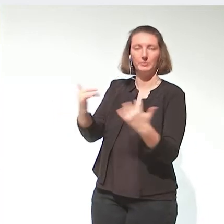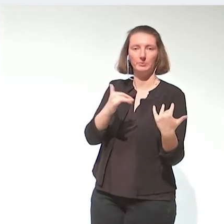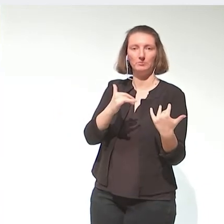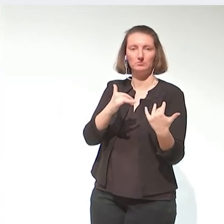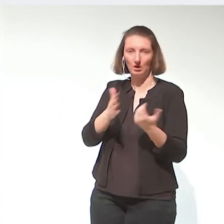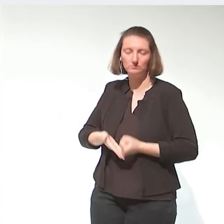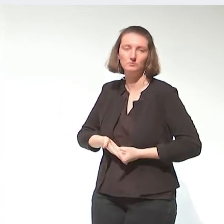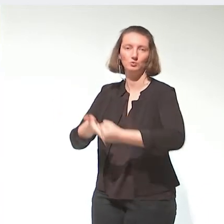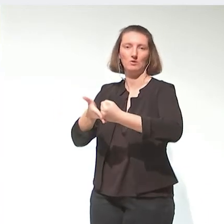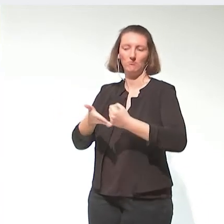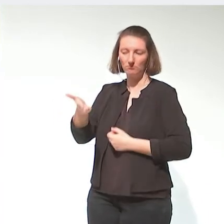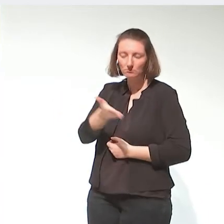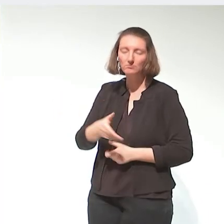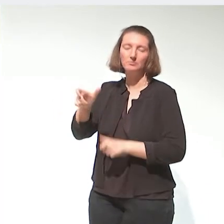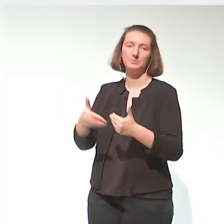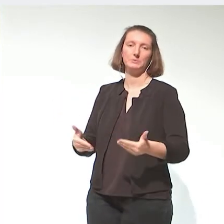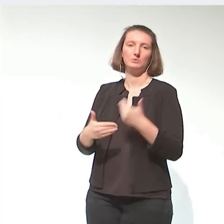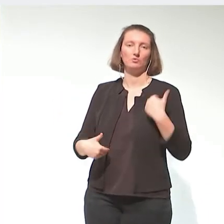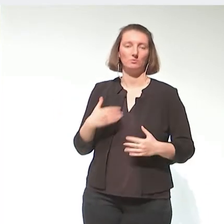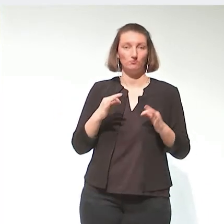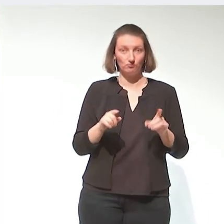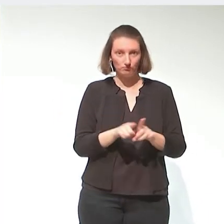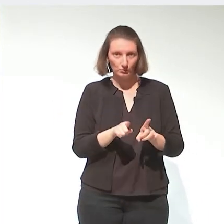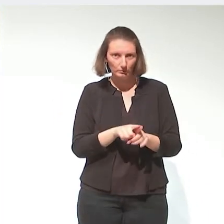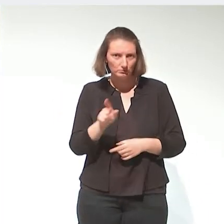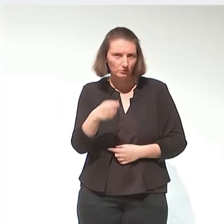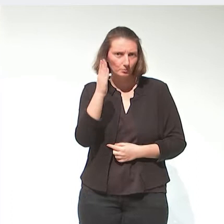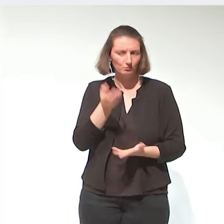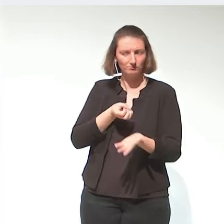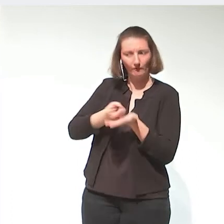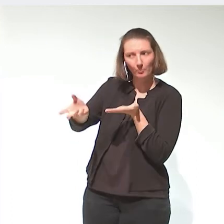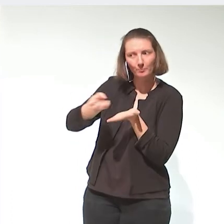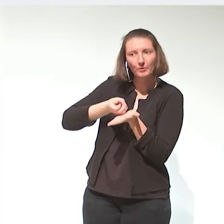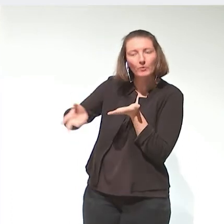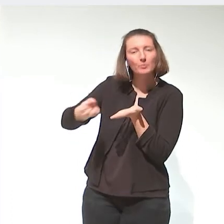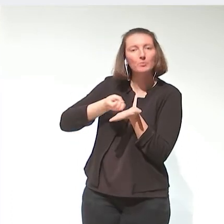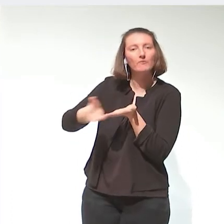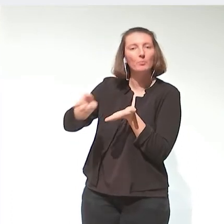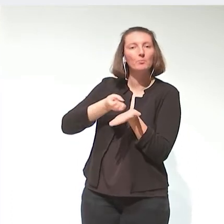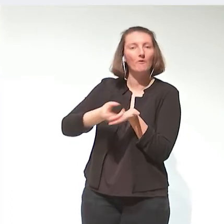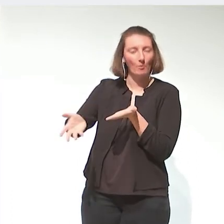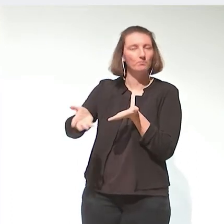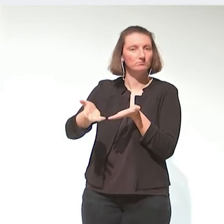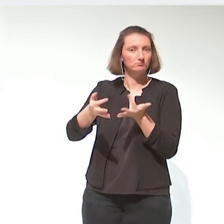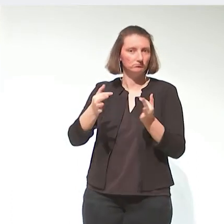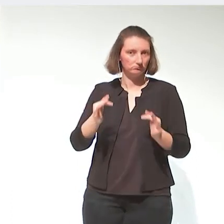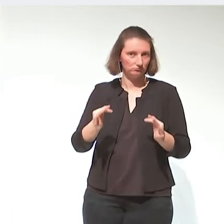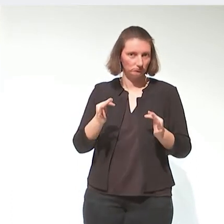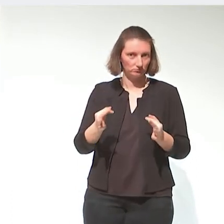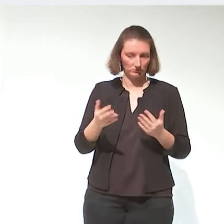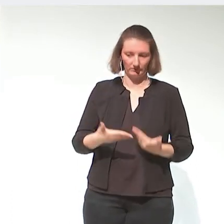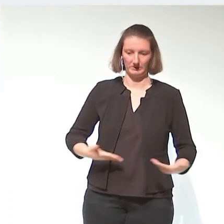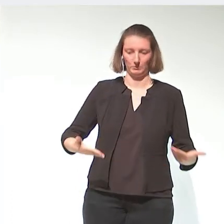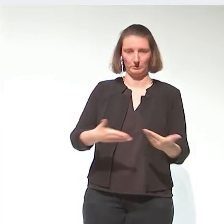also information about available forms of assistance and